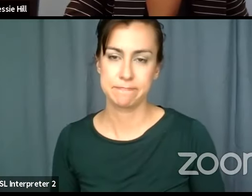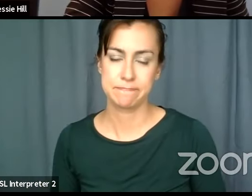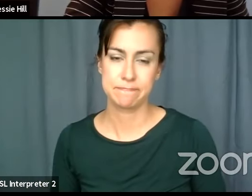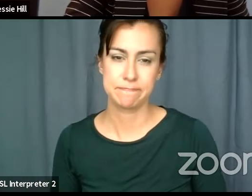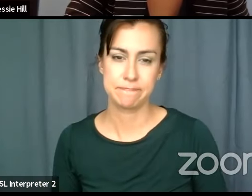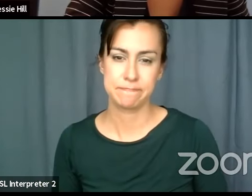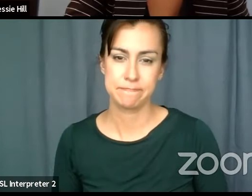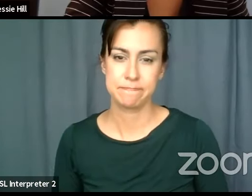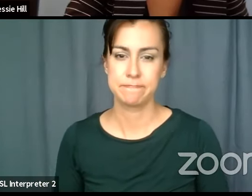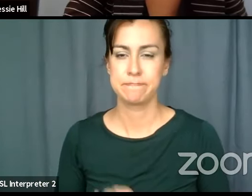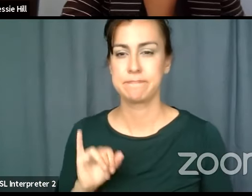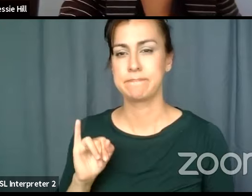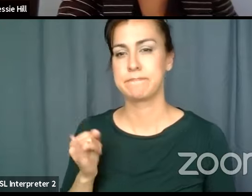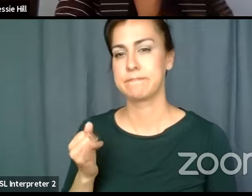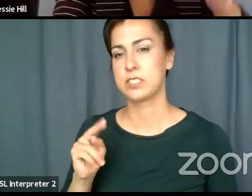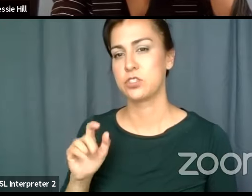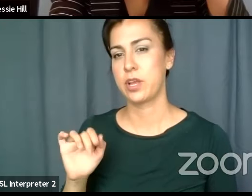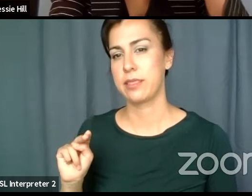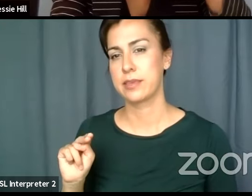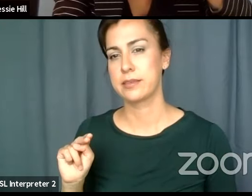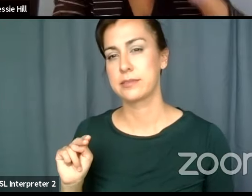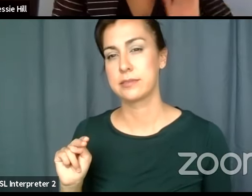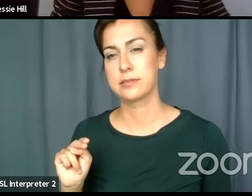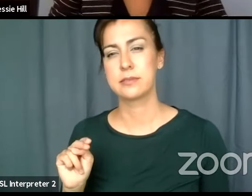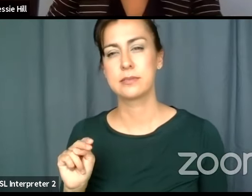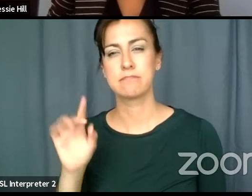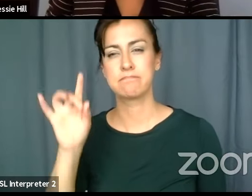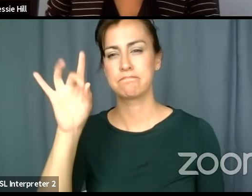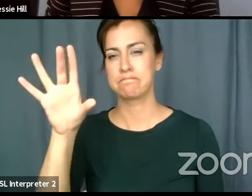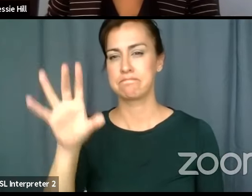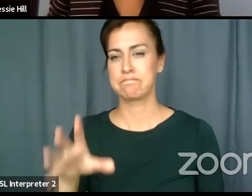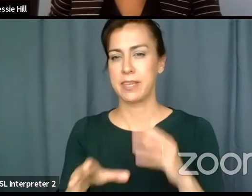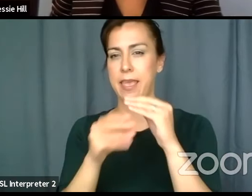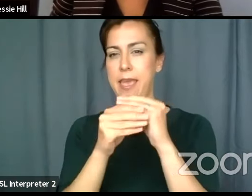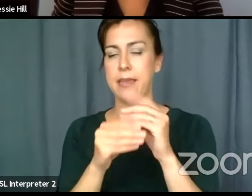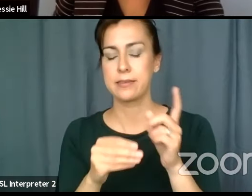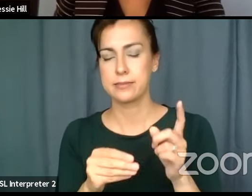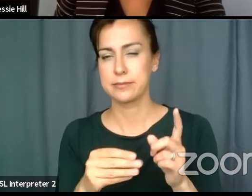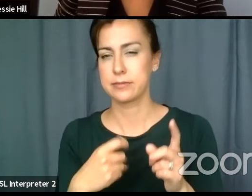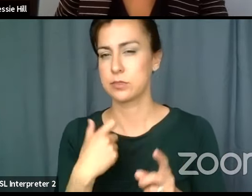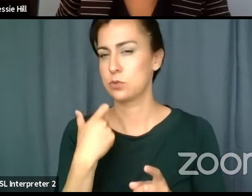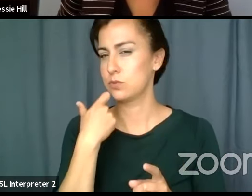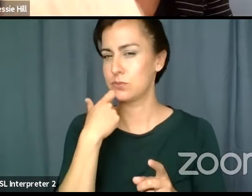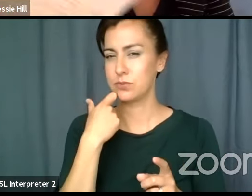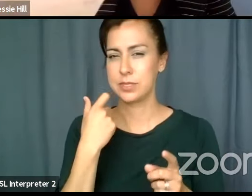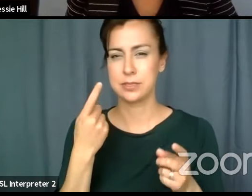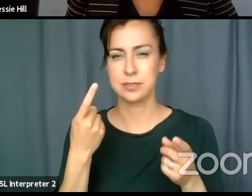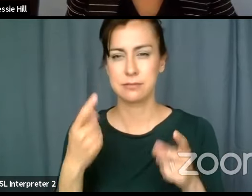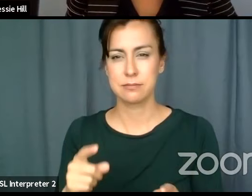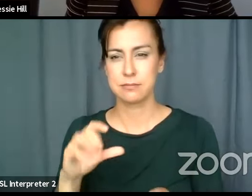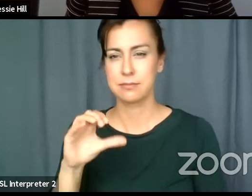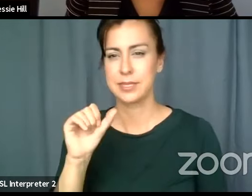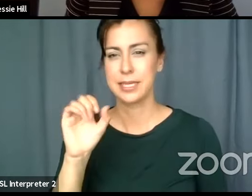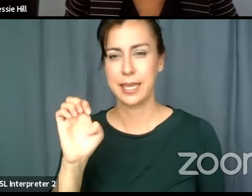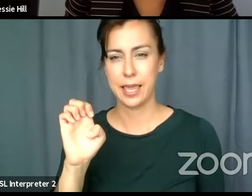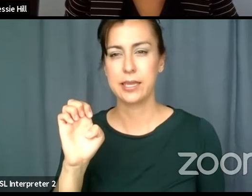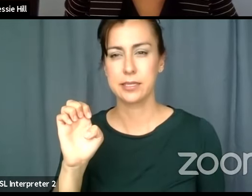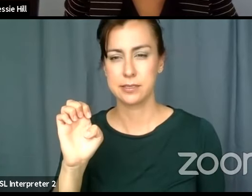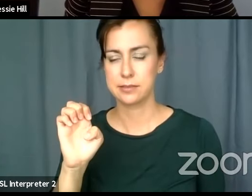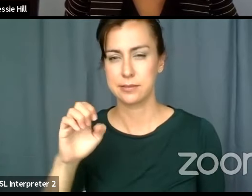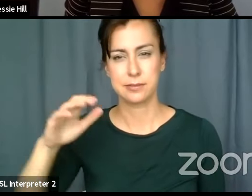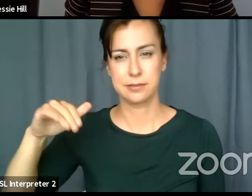And I will, one thing I'll add, there's a very recent case that we haven't seen it totally play out. It's just